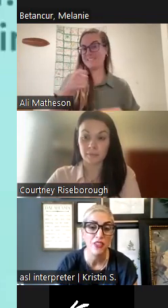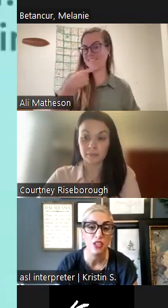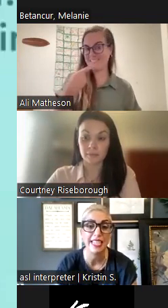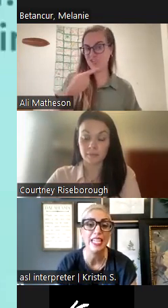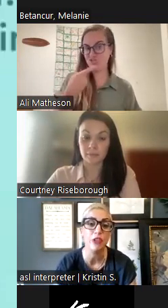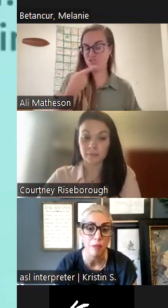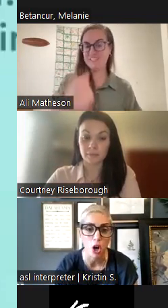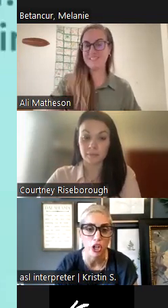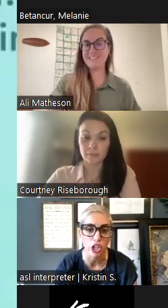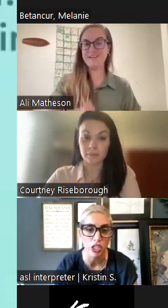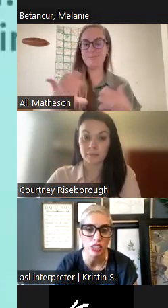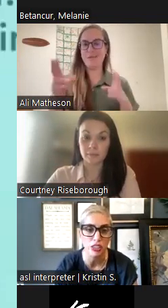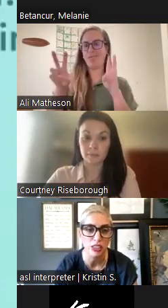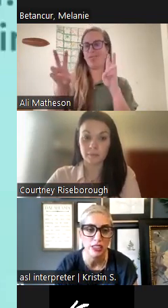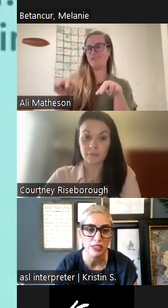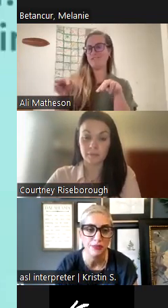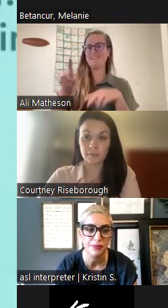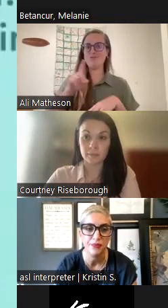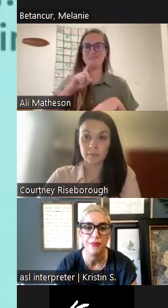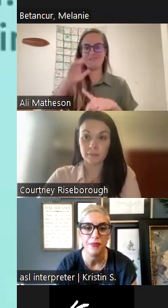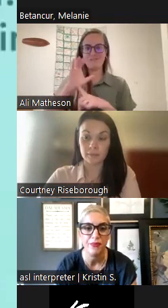So if there is a hearing partner,